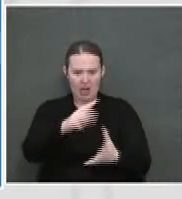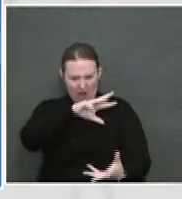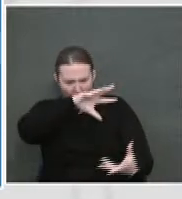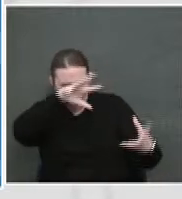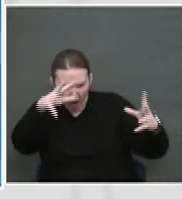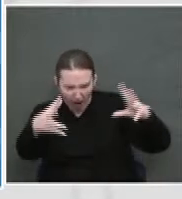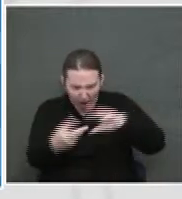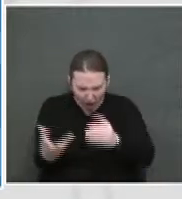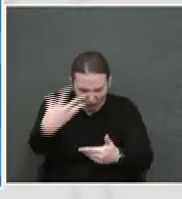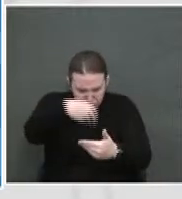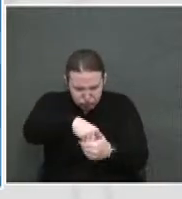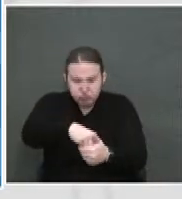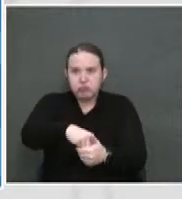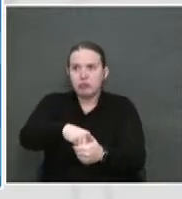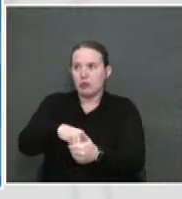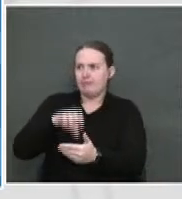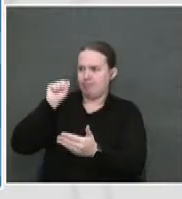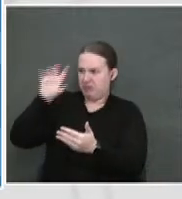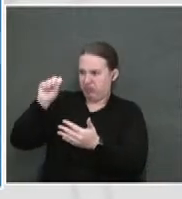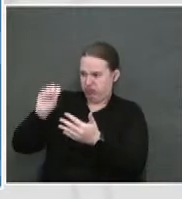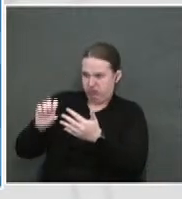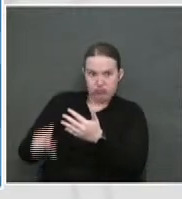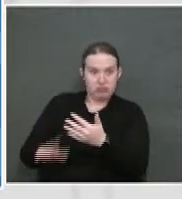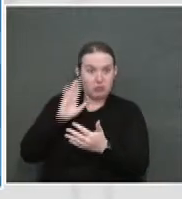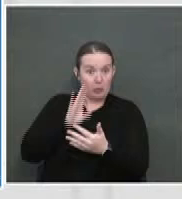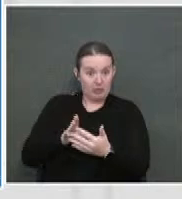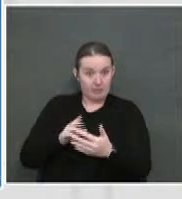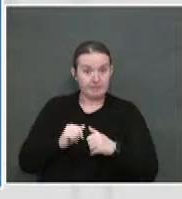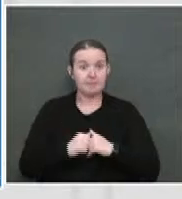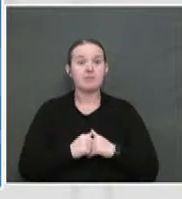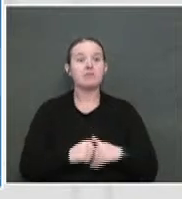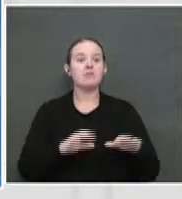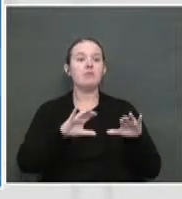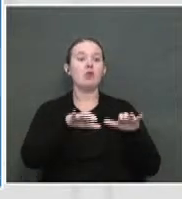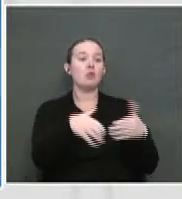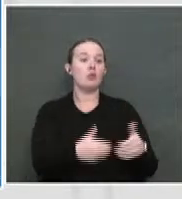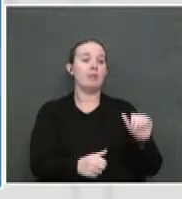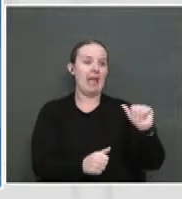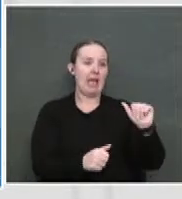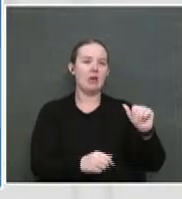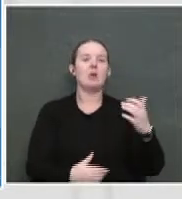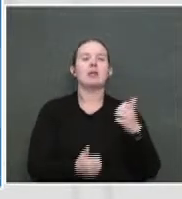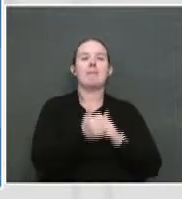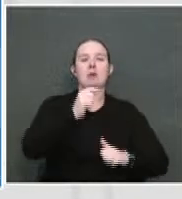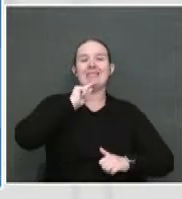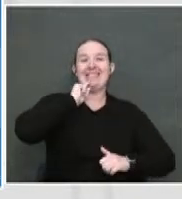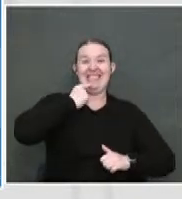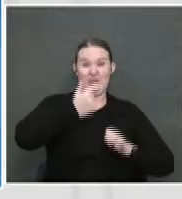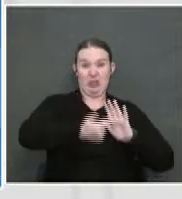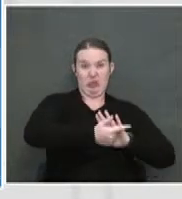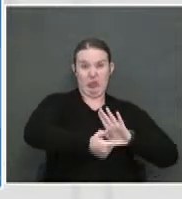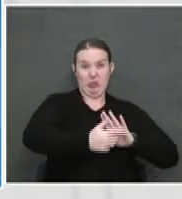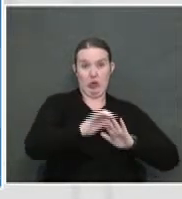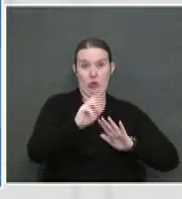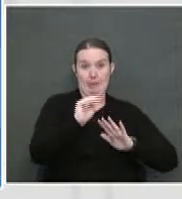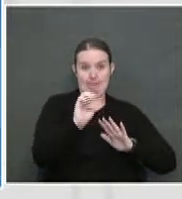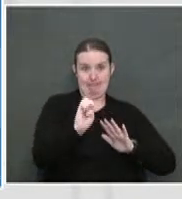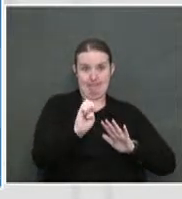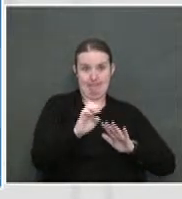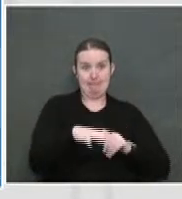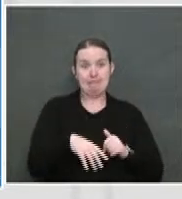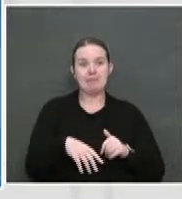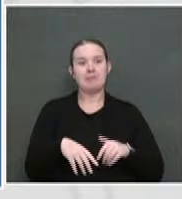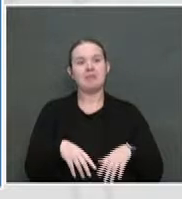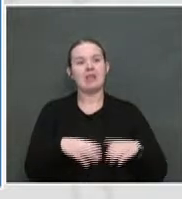that happens in one criminal event. So there's Group A, which are the most serious crimes, the